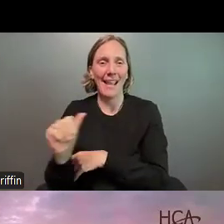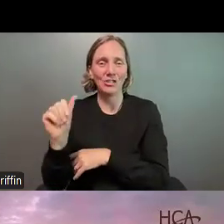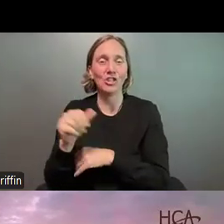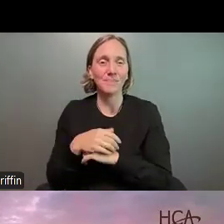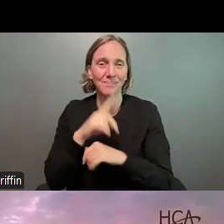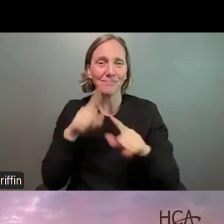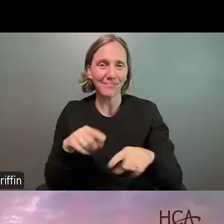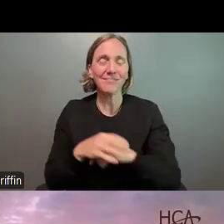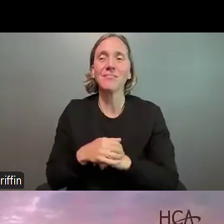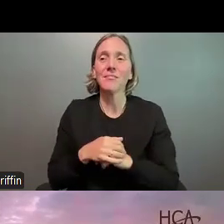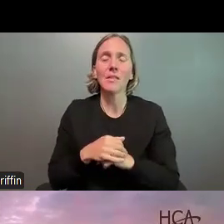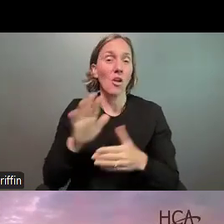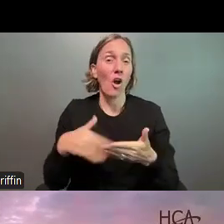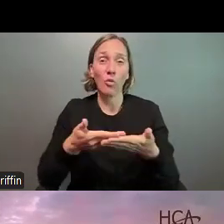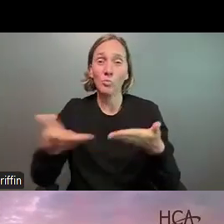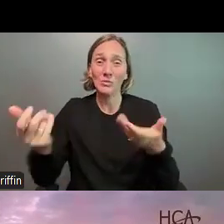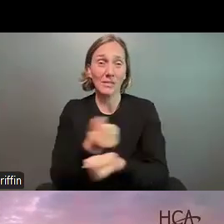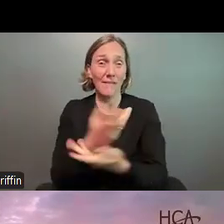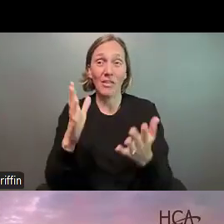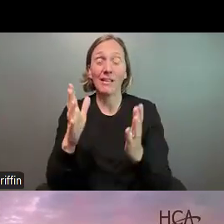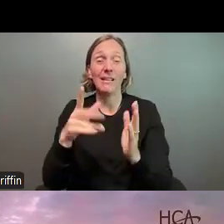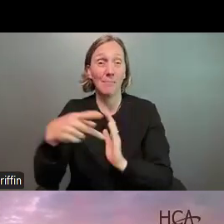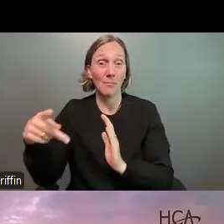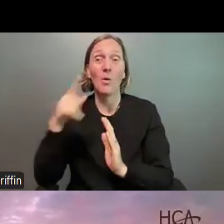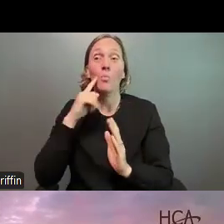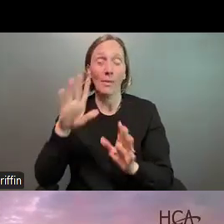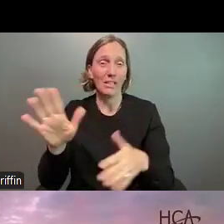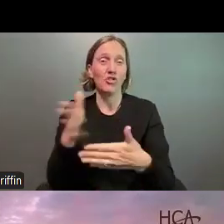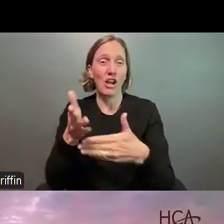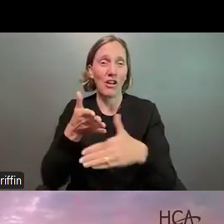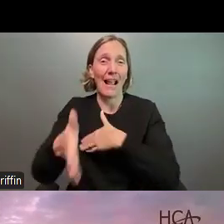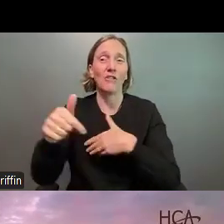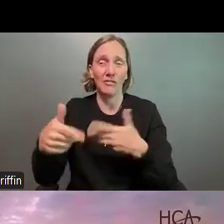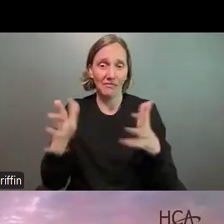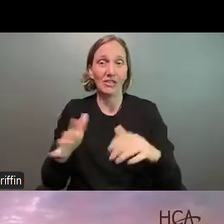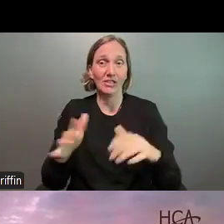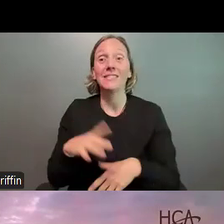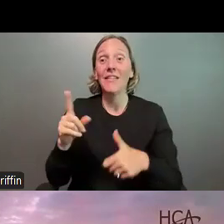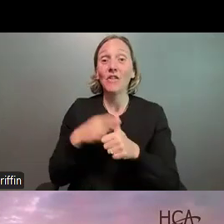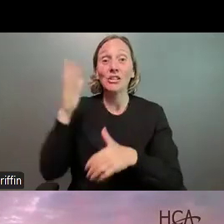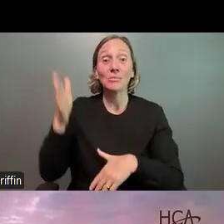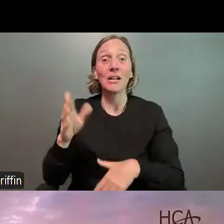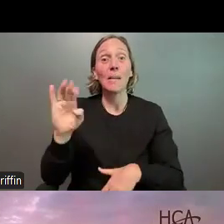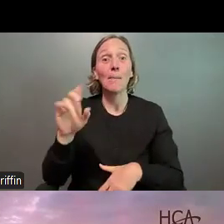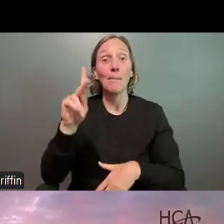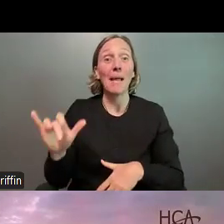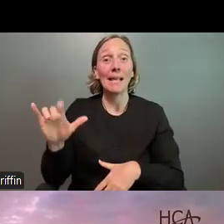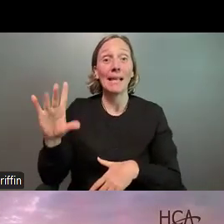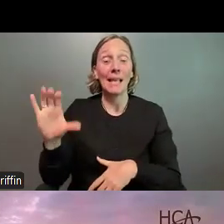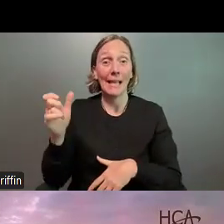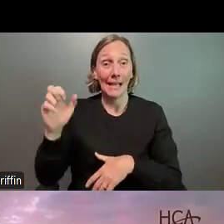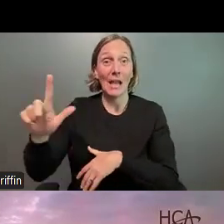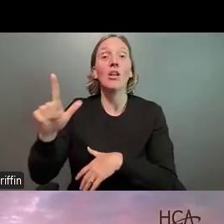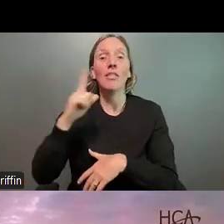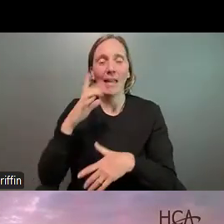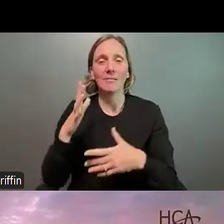additional resources will be shared at the end of the slide deck. Your first presenter this morning is Becky Carroll, Deputy Assistant Director of Medicaid Programs